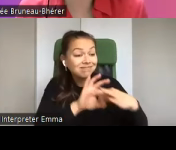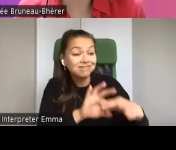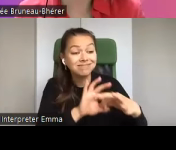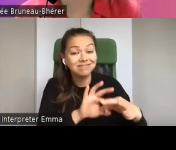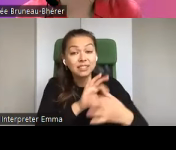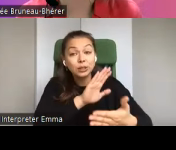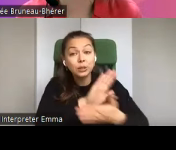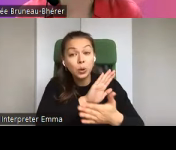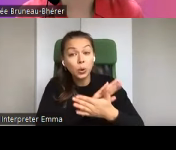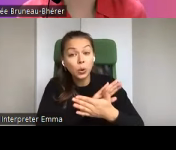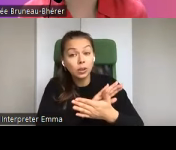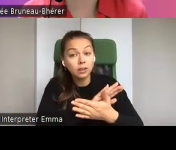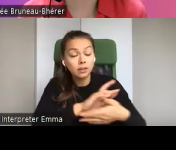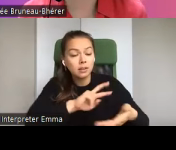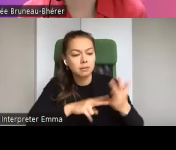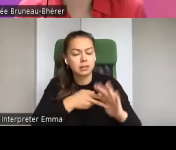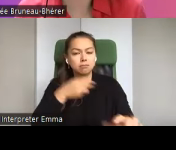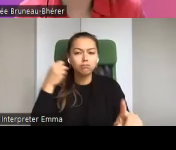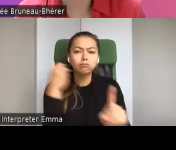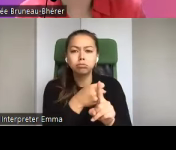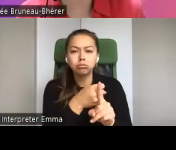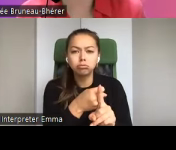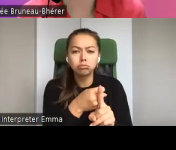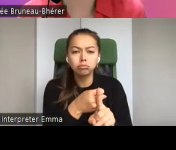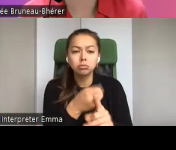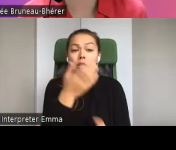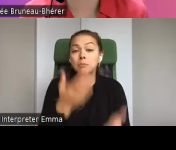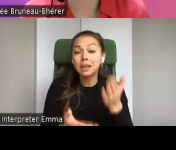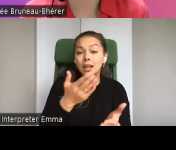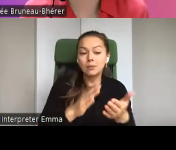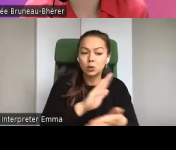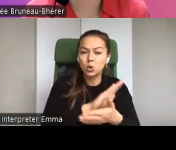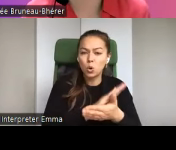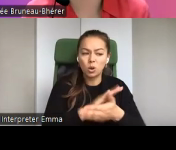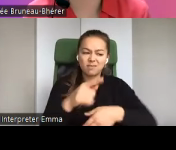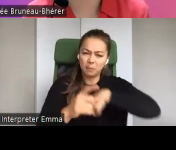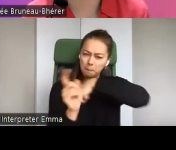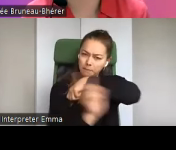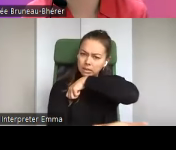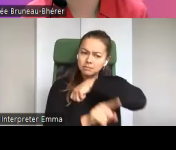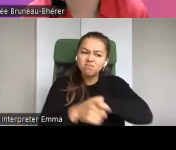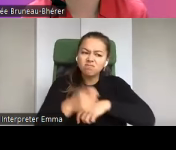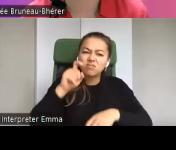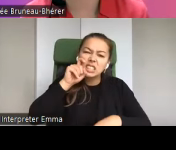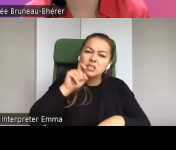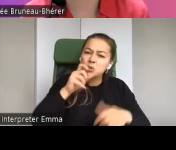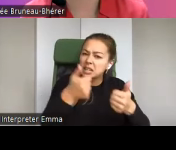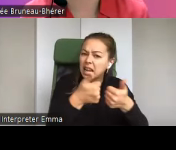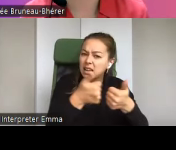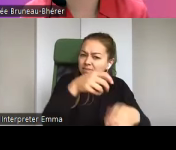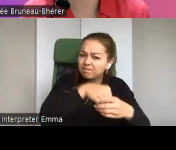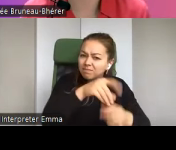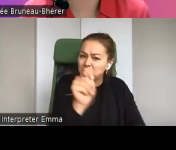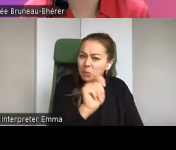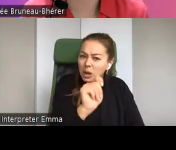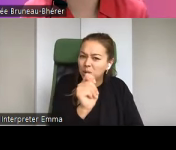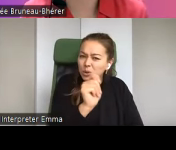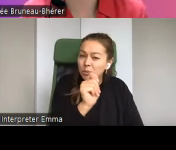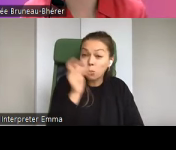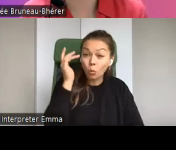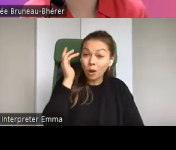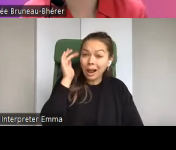in the bathroom at school could reflect the lack of self-esteem he has, or his sexualized identity that he's acquired, in